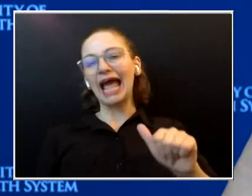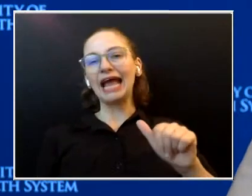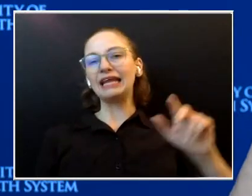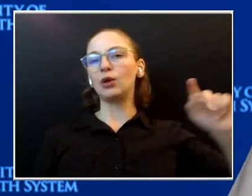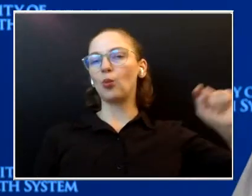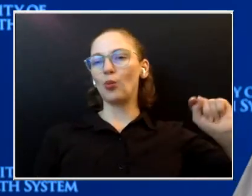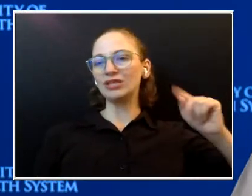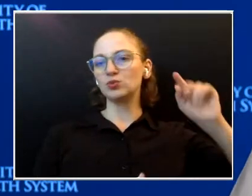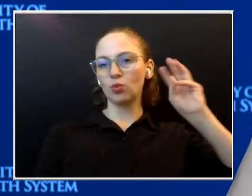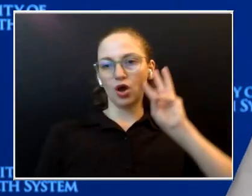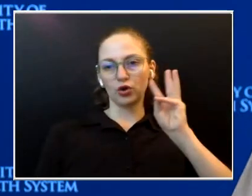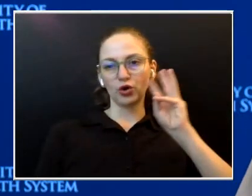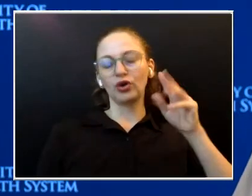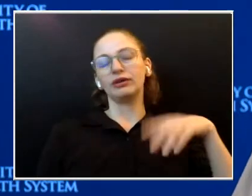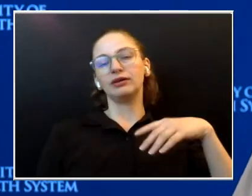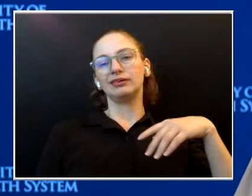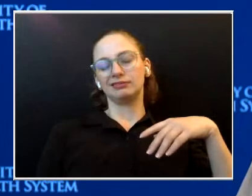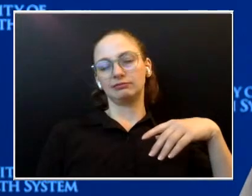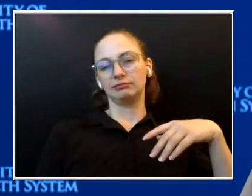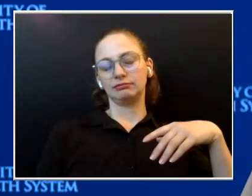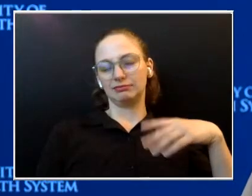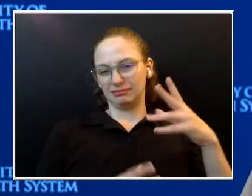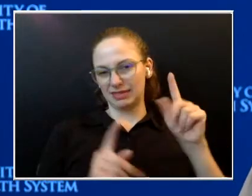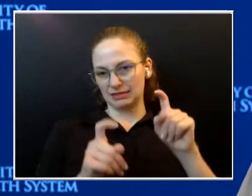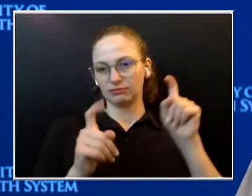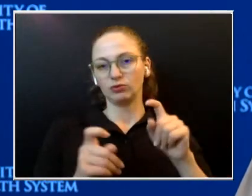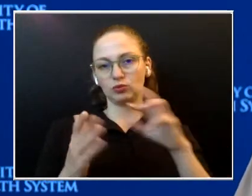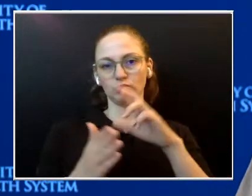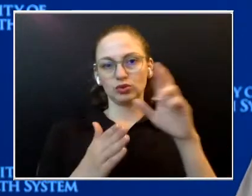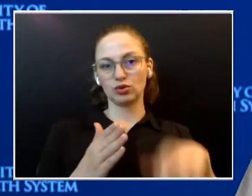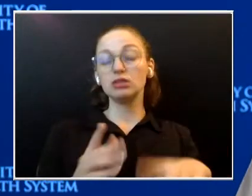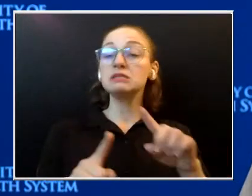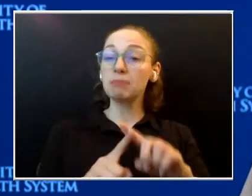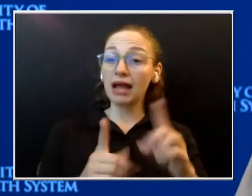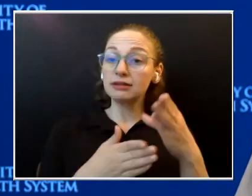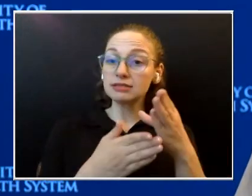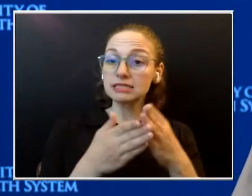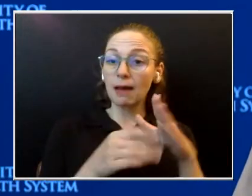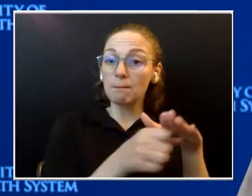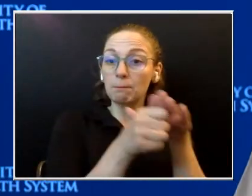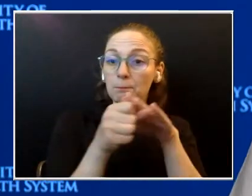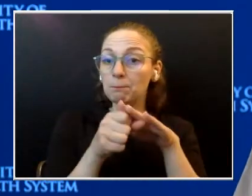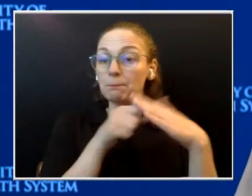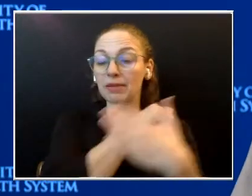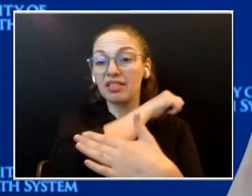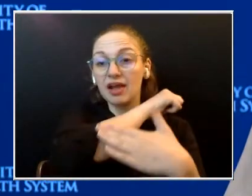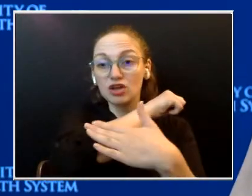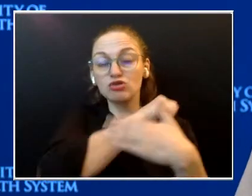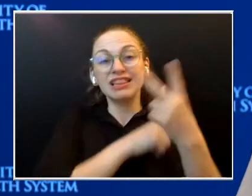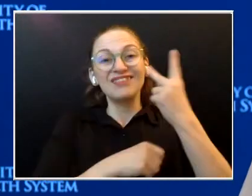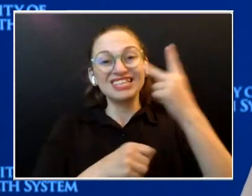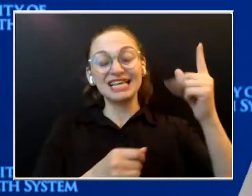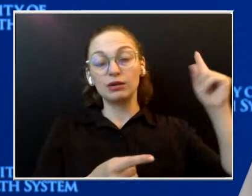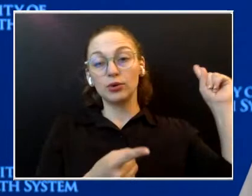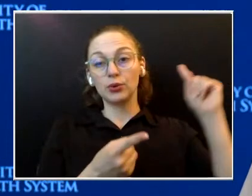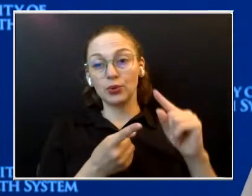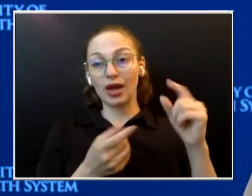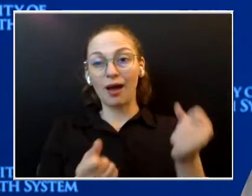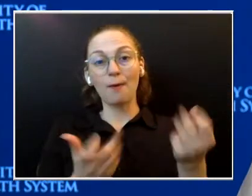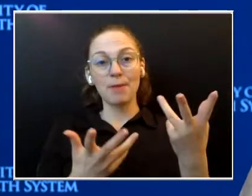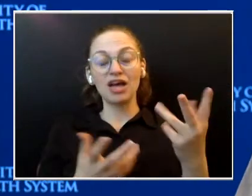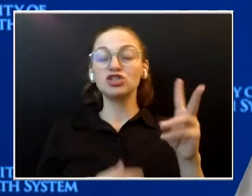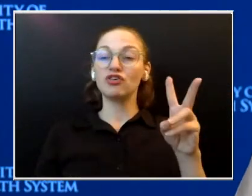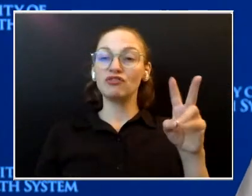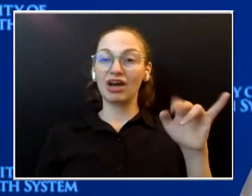of the country, they have seen a decrease in the amount of detectable virus in that wastewater. So hopefully that